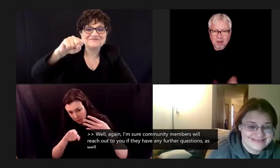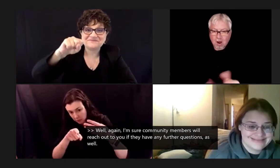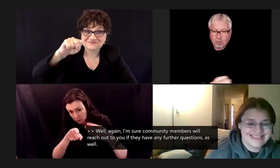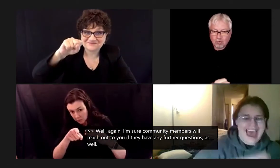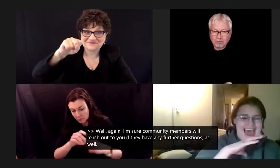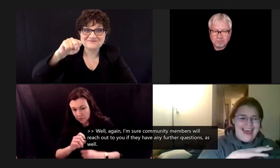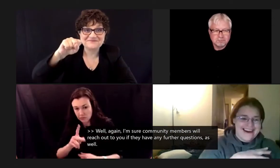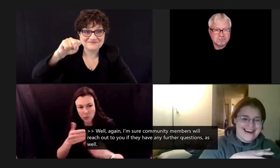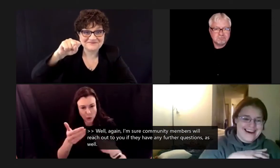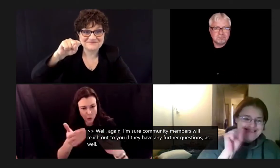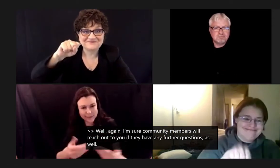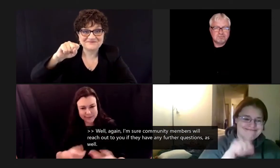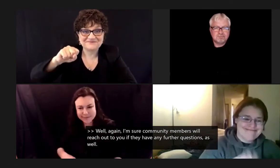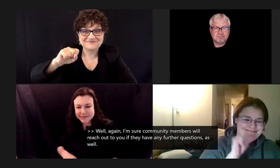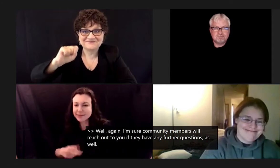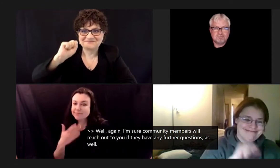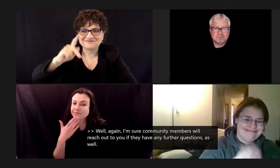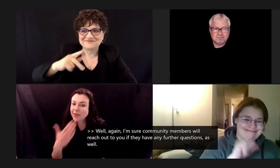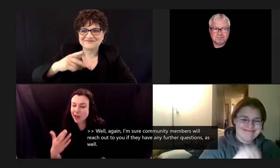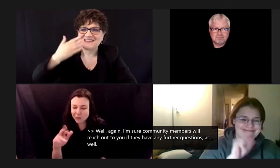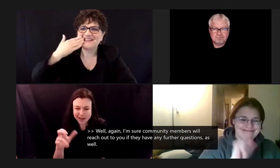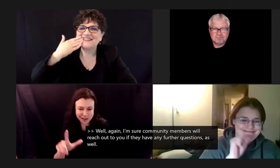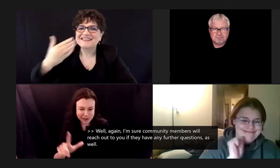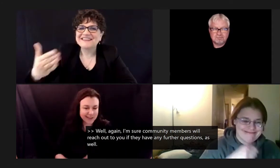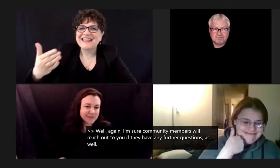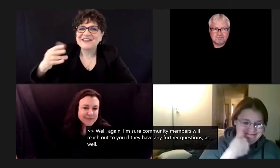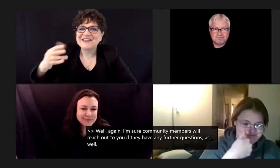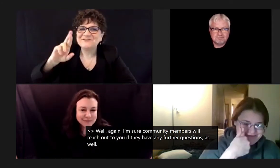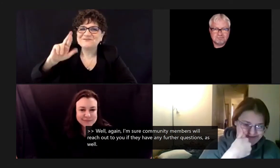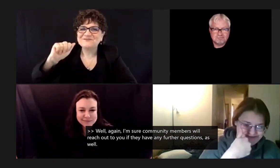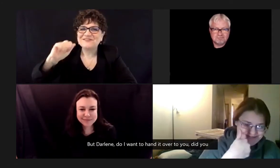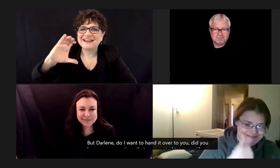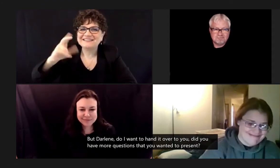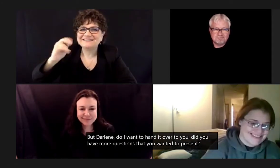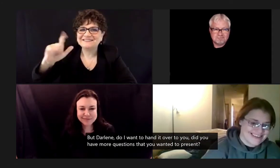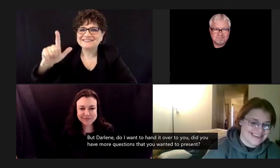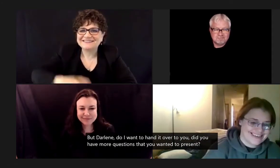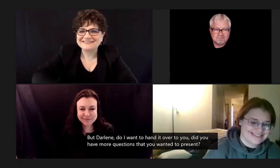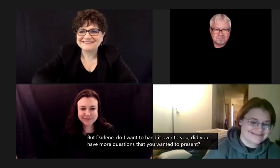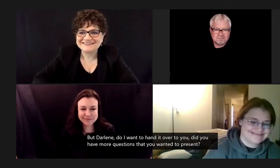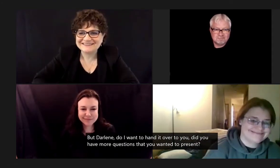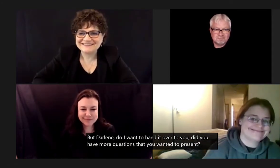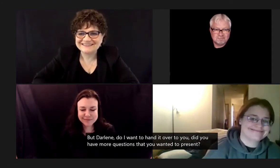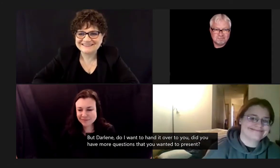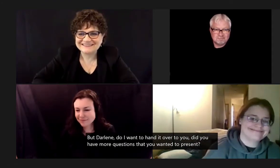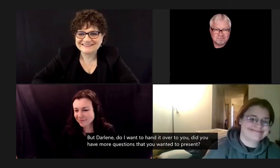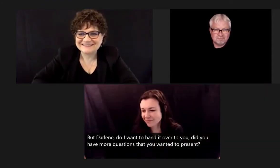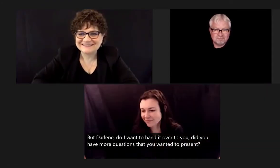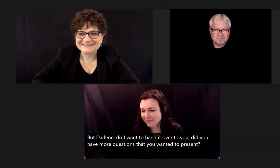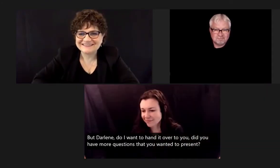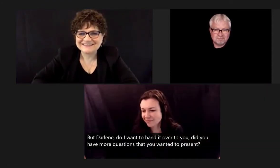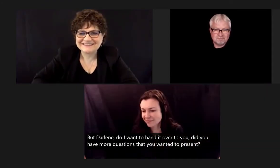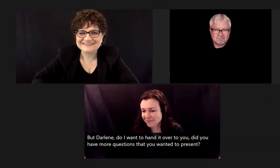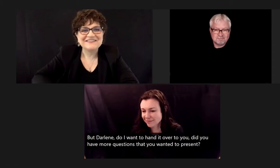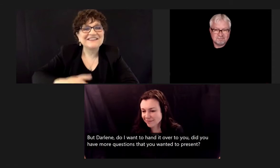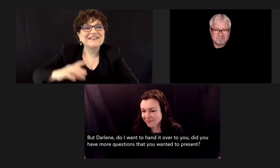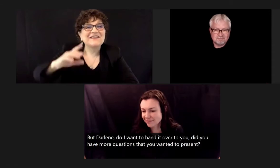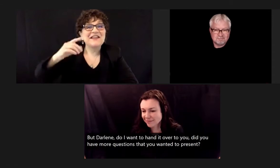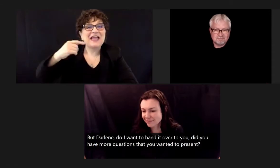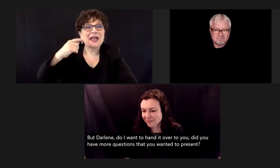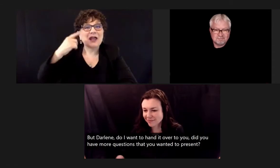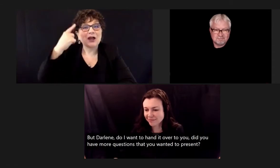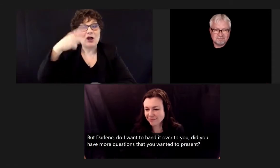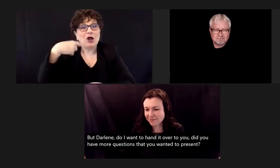over to you? Did you have more questions that you wanted to present? More questions to answer? Yes. Thank you so much, Rachel.